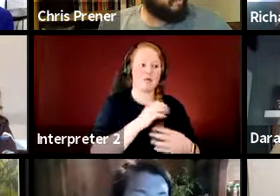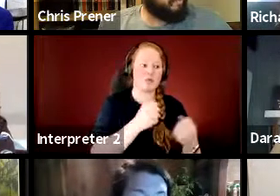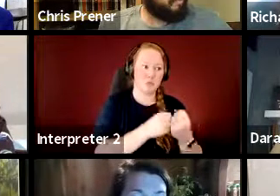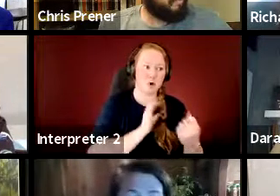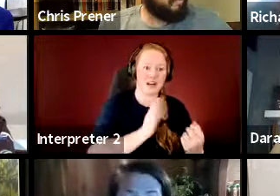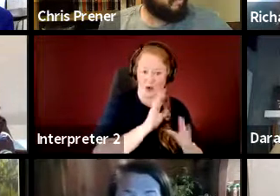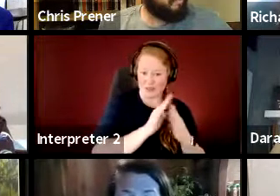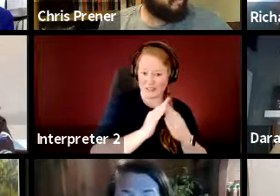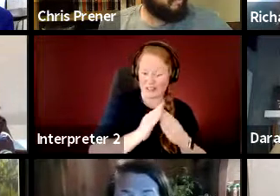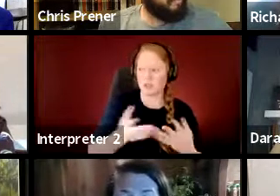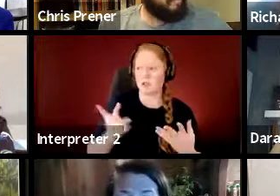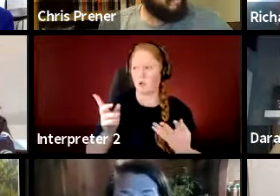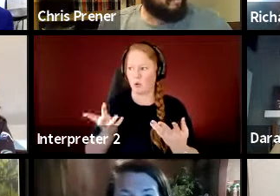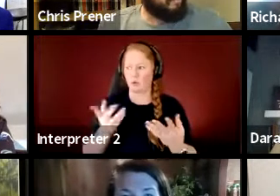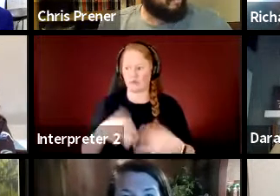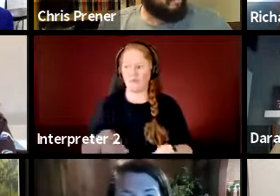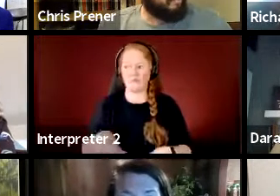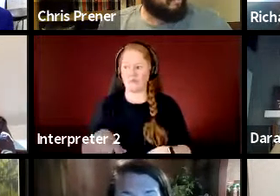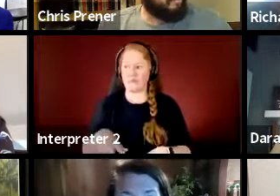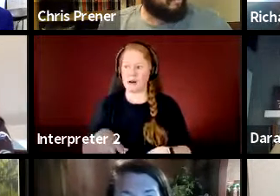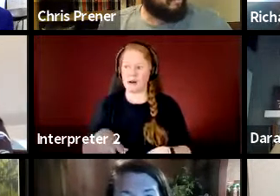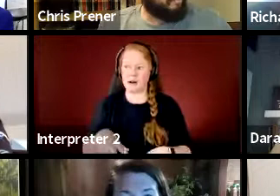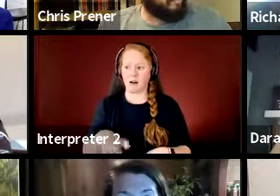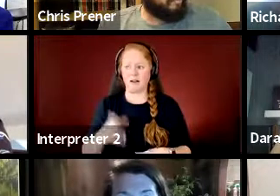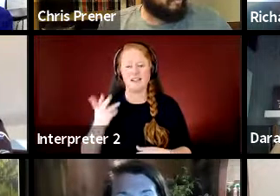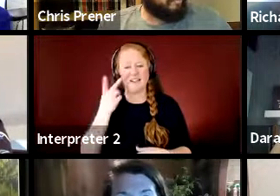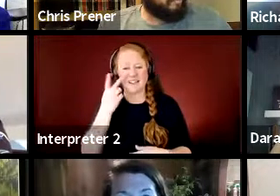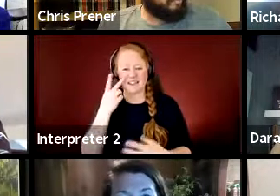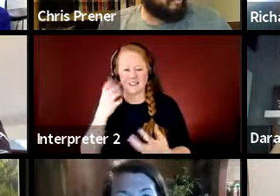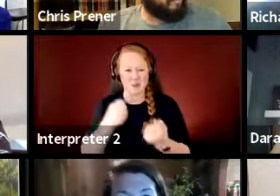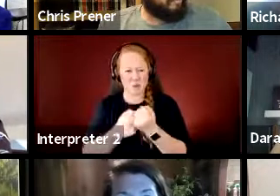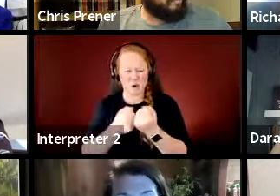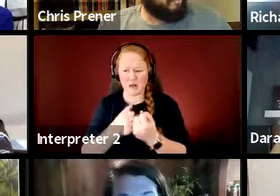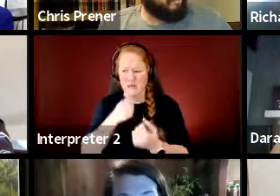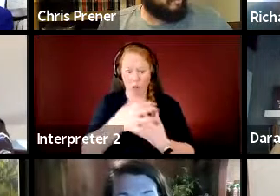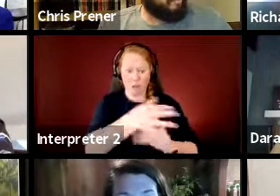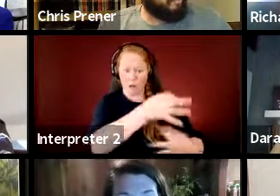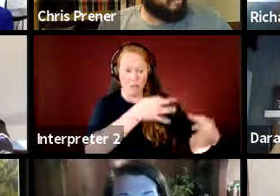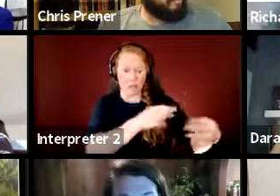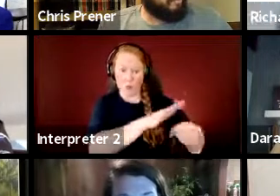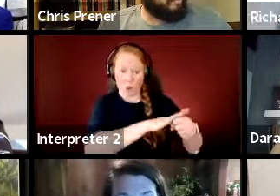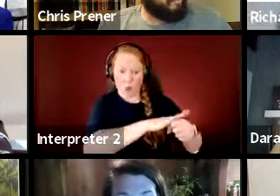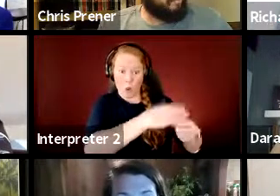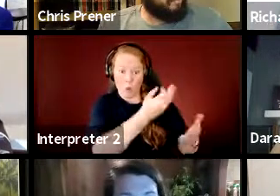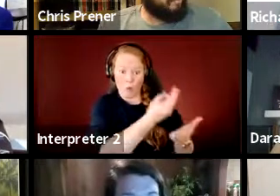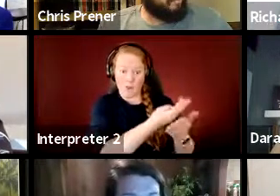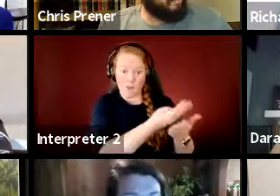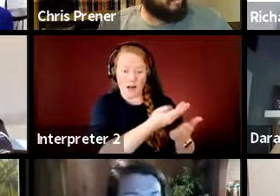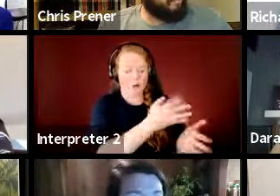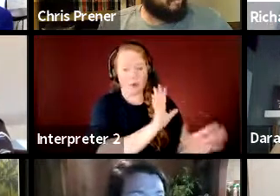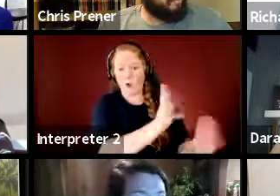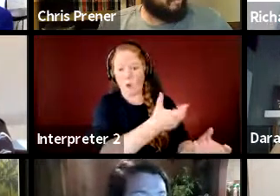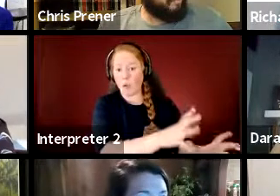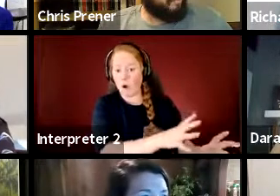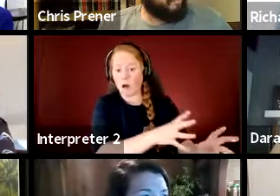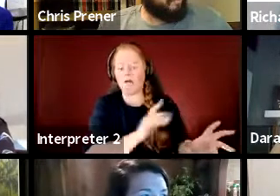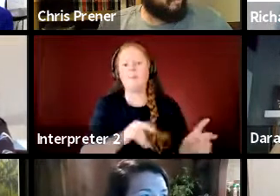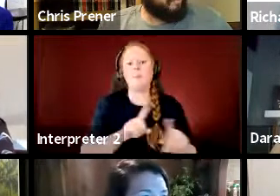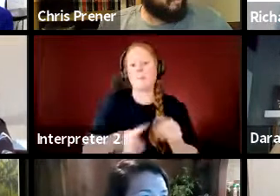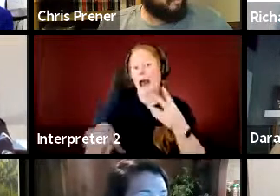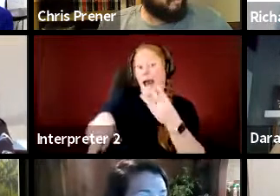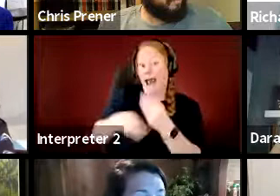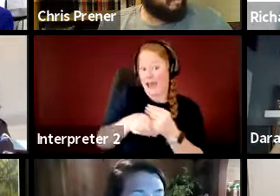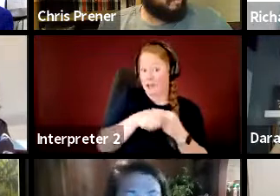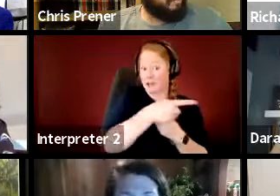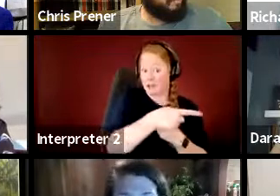the support for so many of these priorities, especially not replacing the local Affordable Housing Trust Fund commitments from the use tax, but adding to those